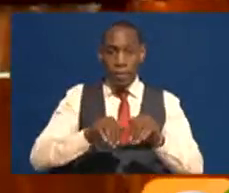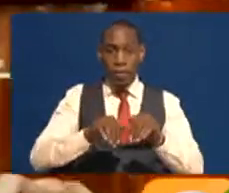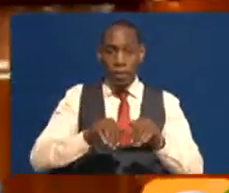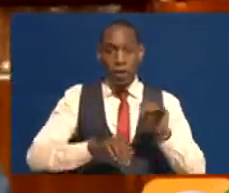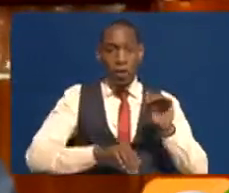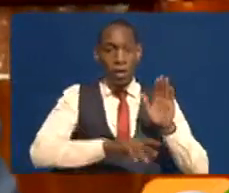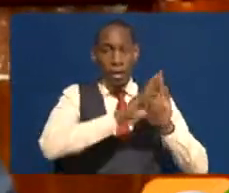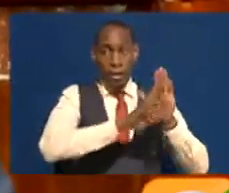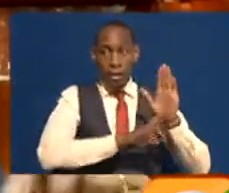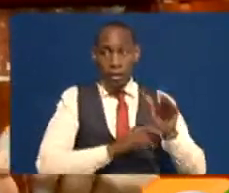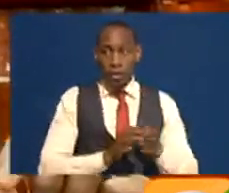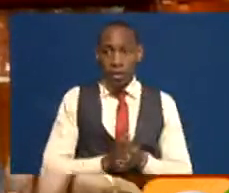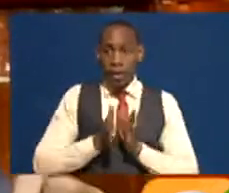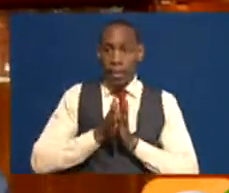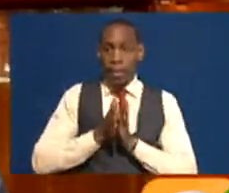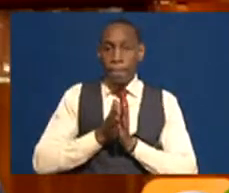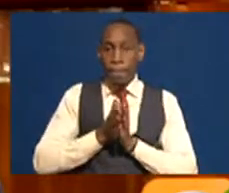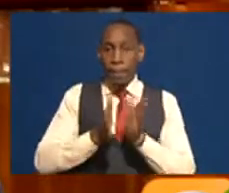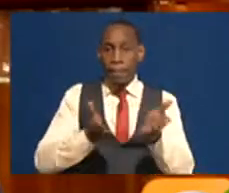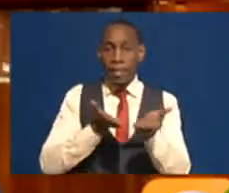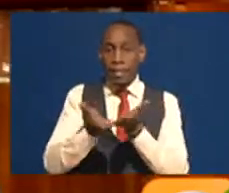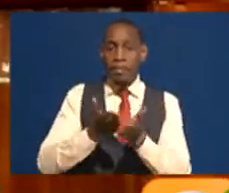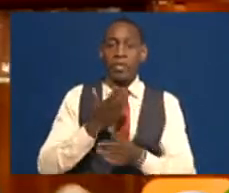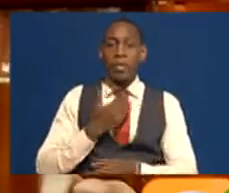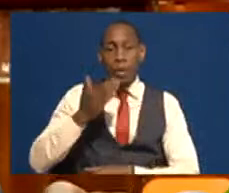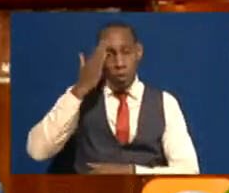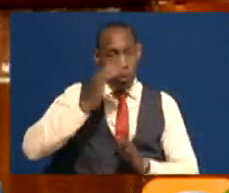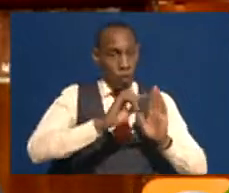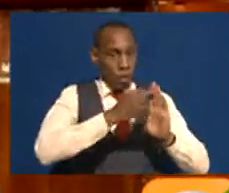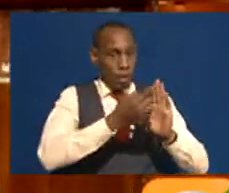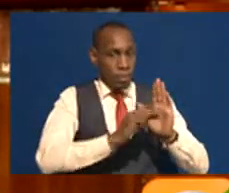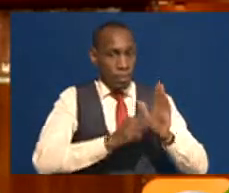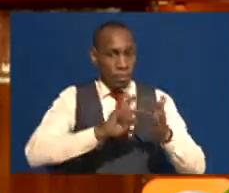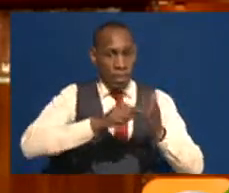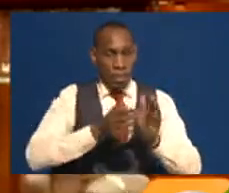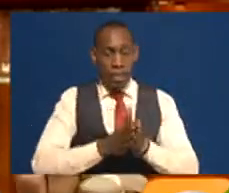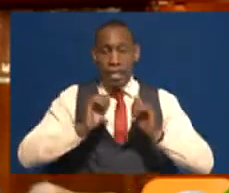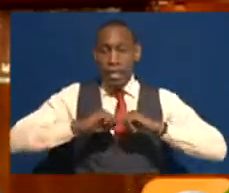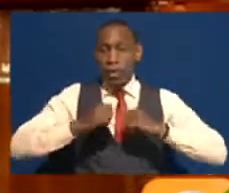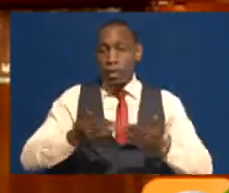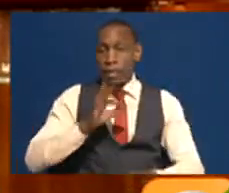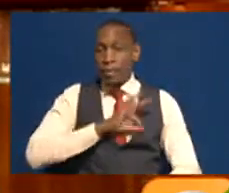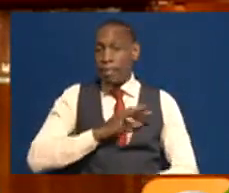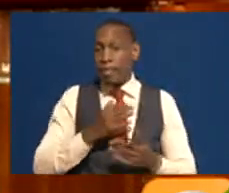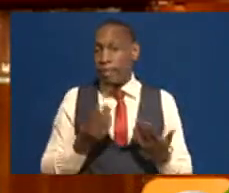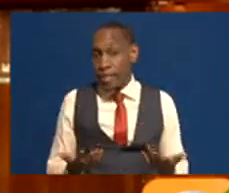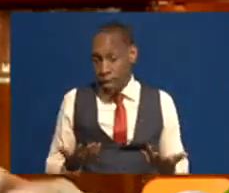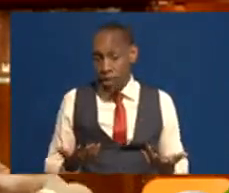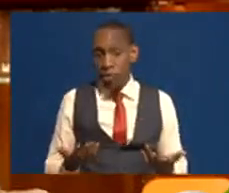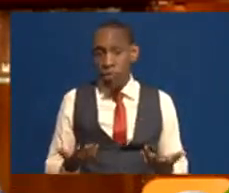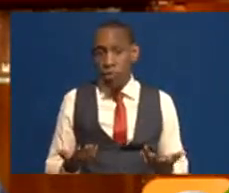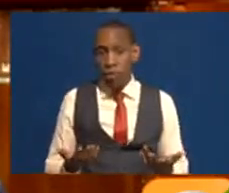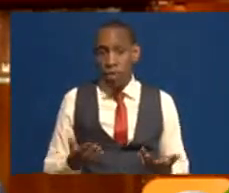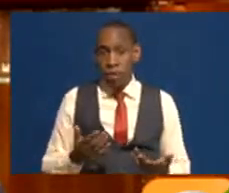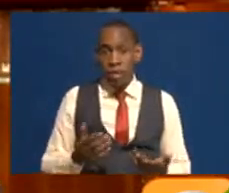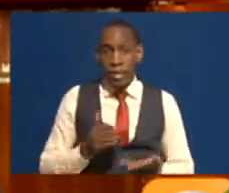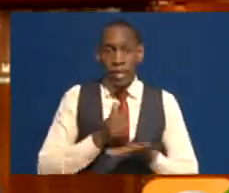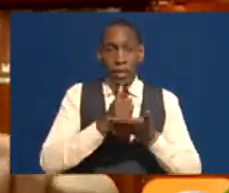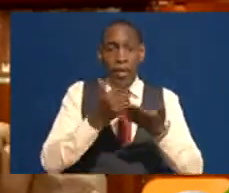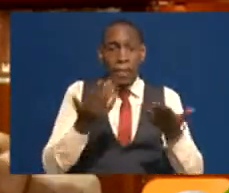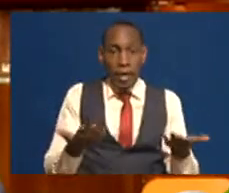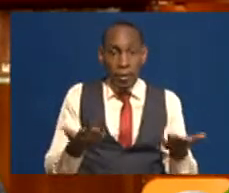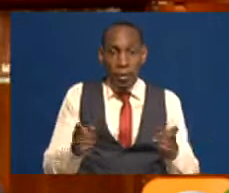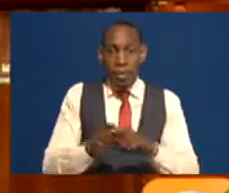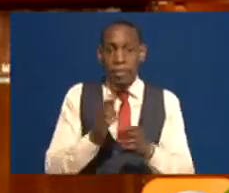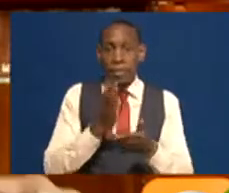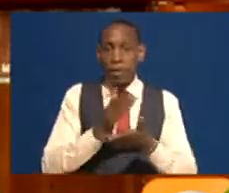republic wanted to know what are the terms of the contract, how was it entered, how is it beneficial to them, how is it assisting them, how is it